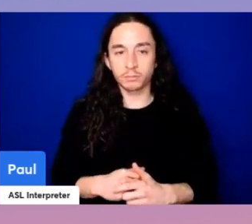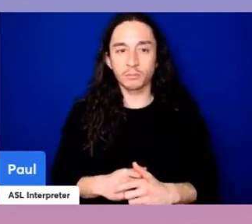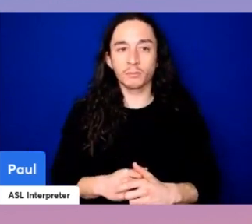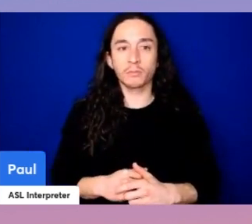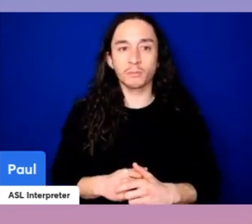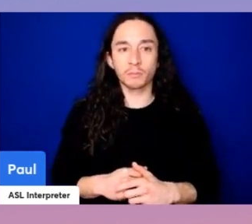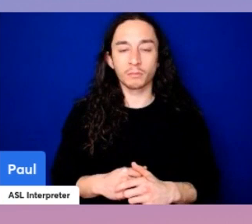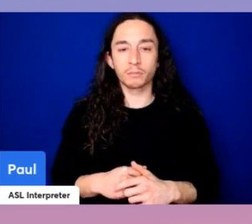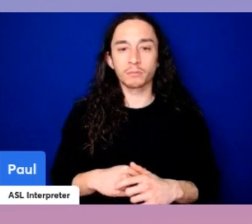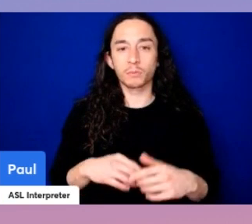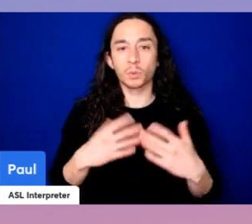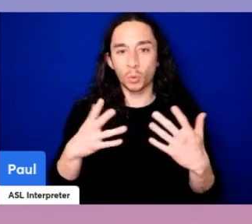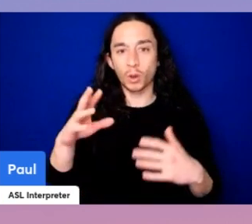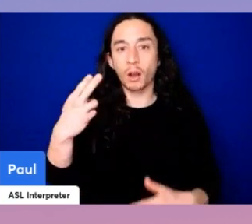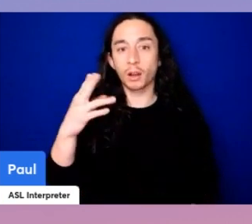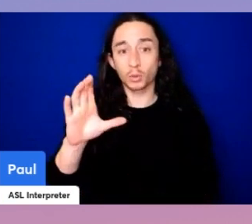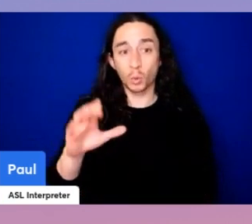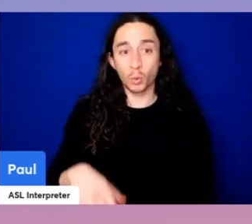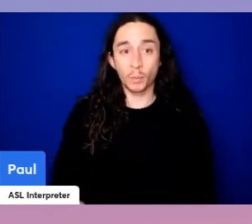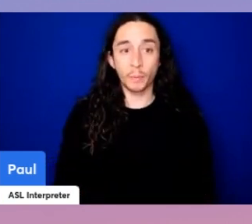HashiCorp,